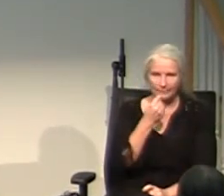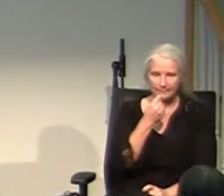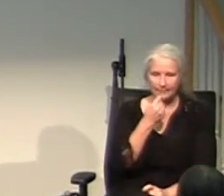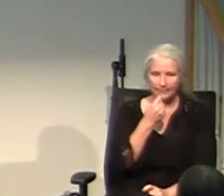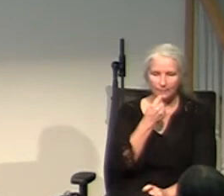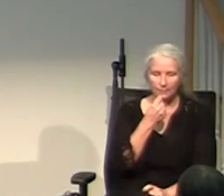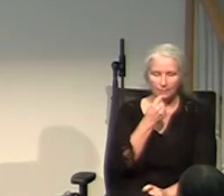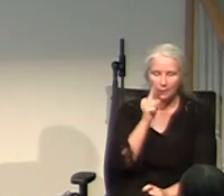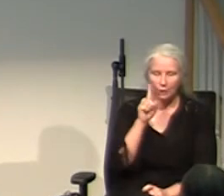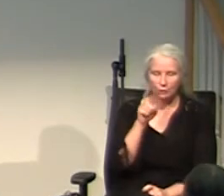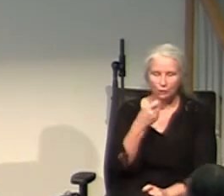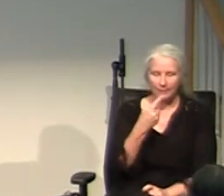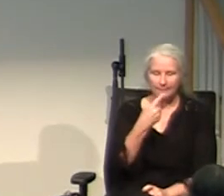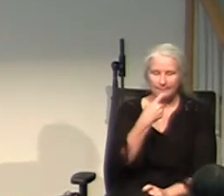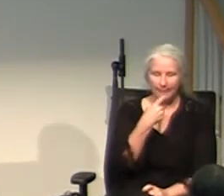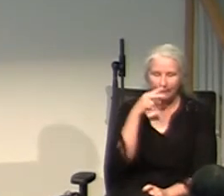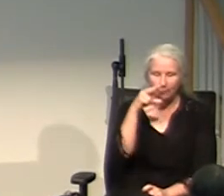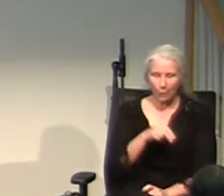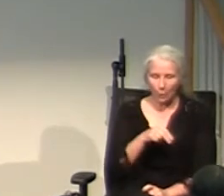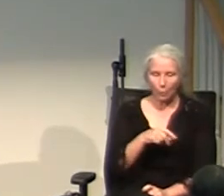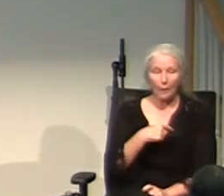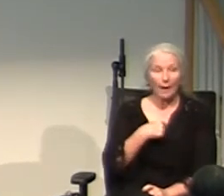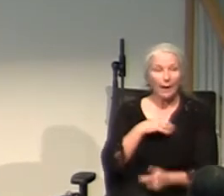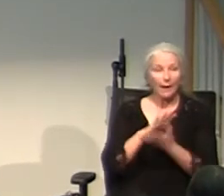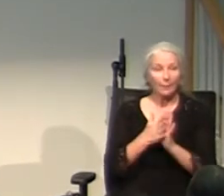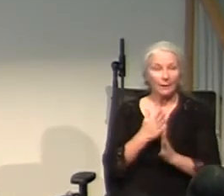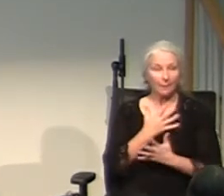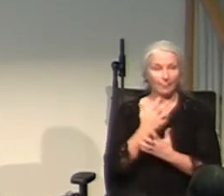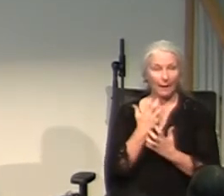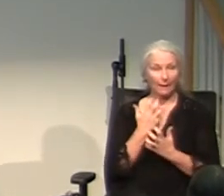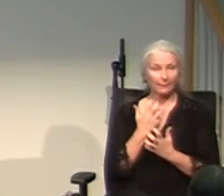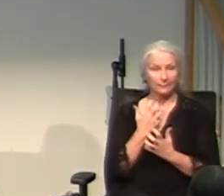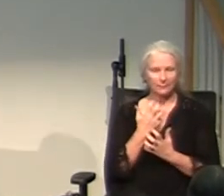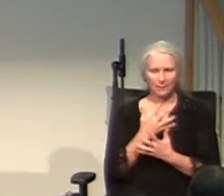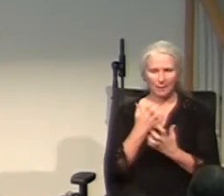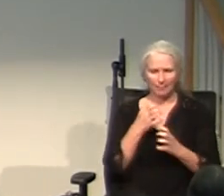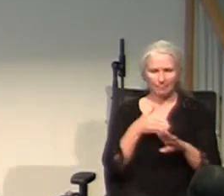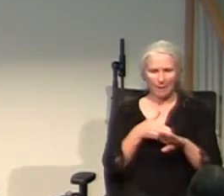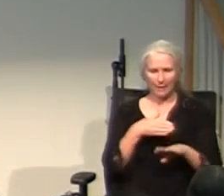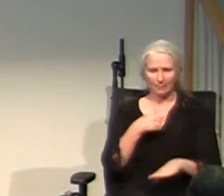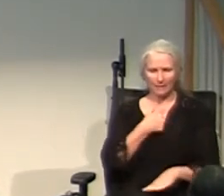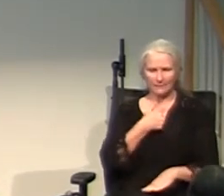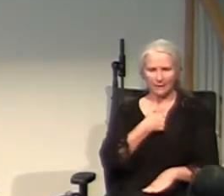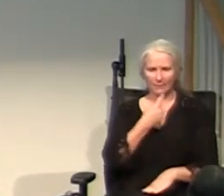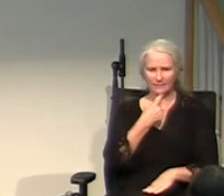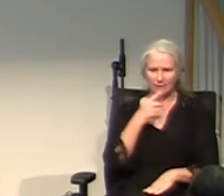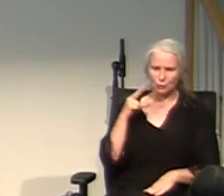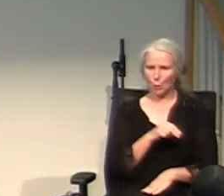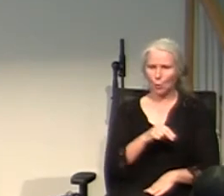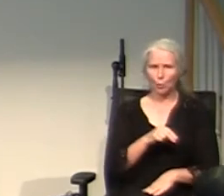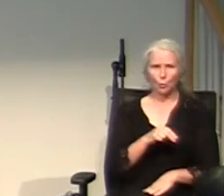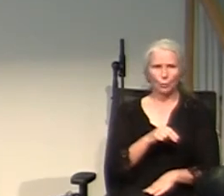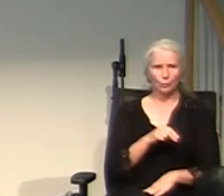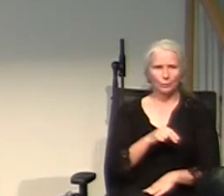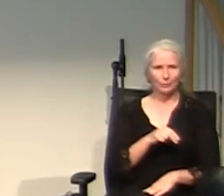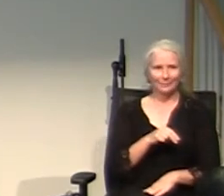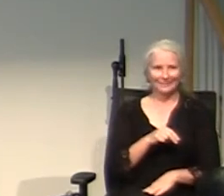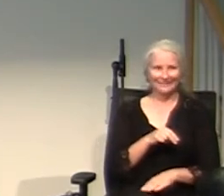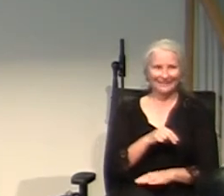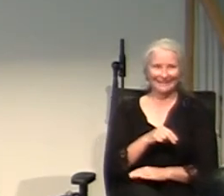no. And I got mad. I wasn't mad at God. I was mad at myself. I said, no, I'm not going to go that